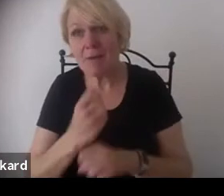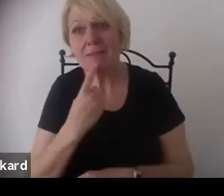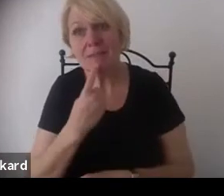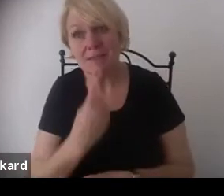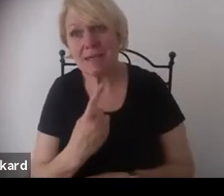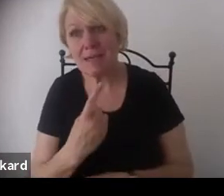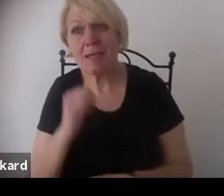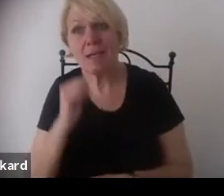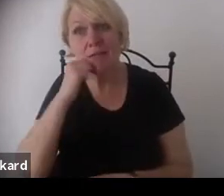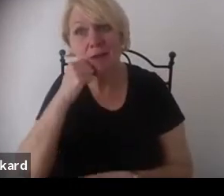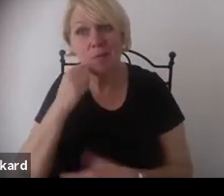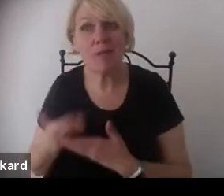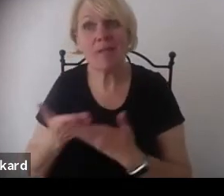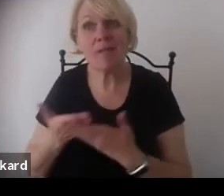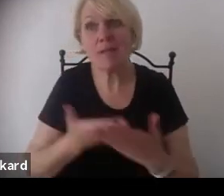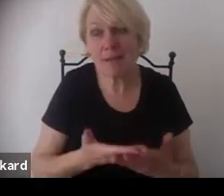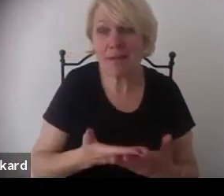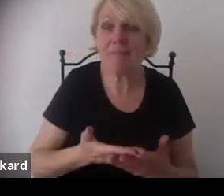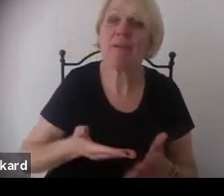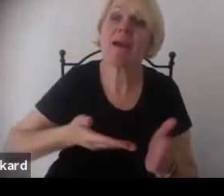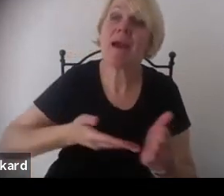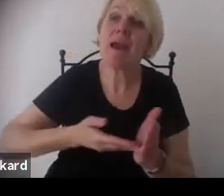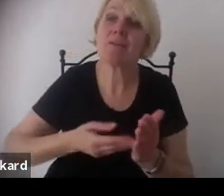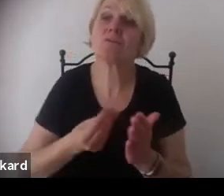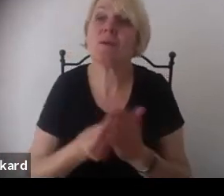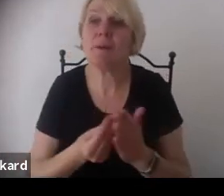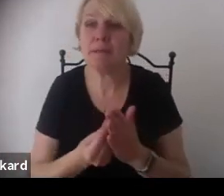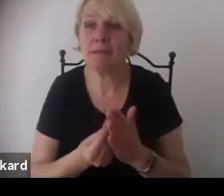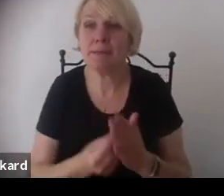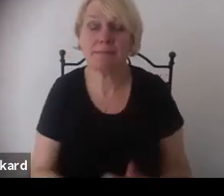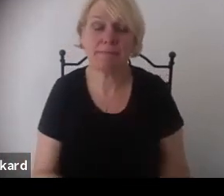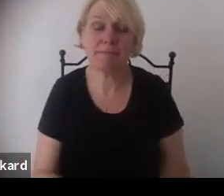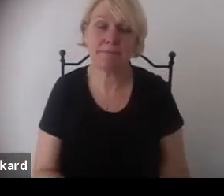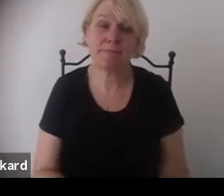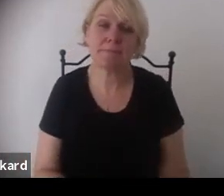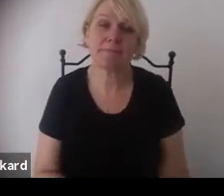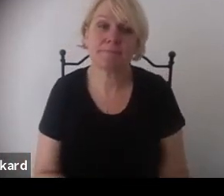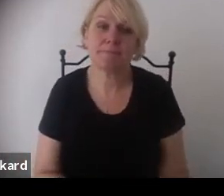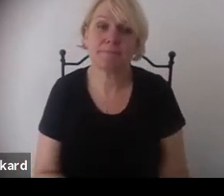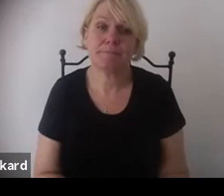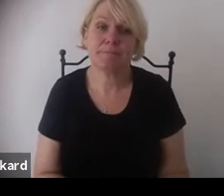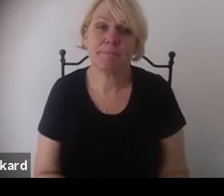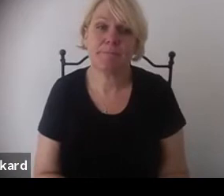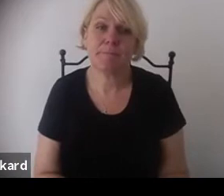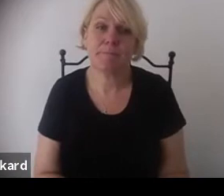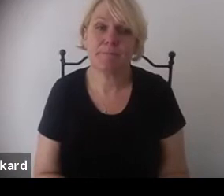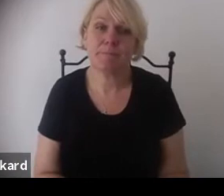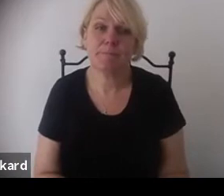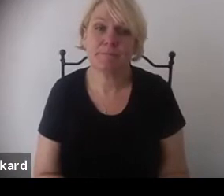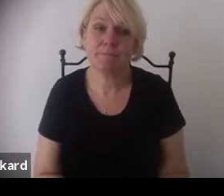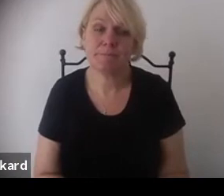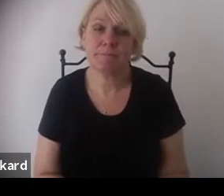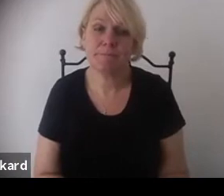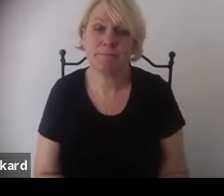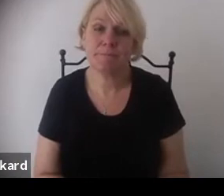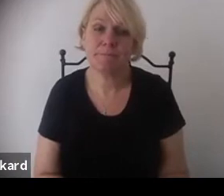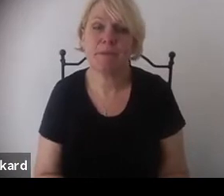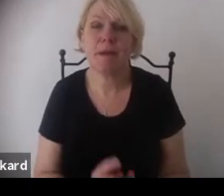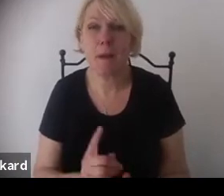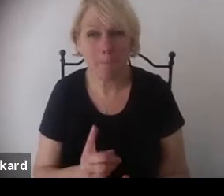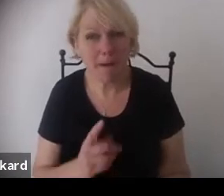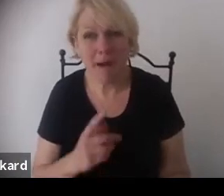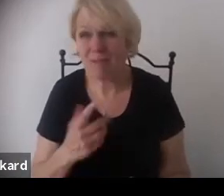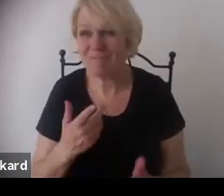effectively provide additional funding for that, but it probably is worth saying that is relatively short